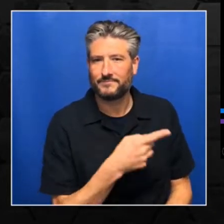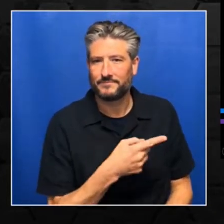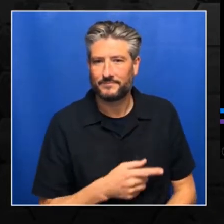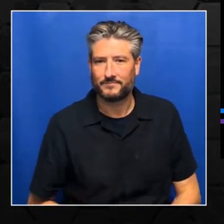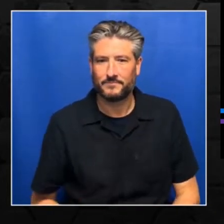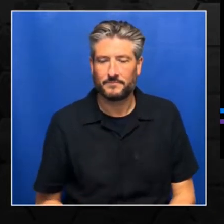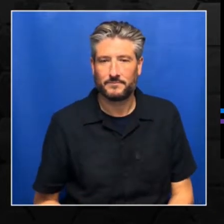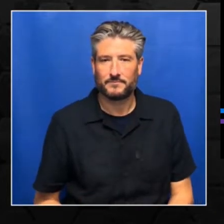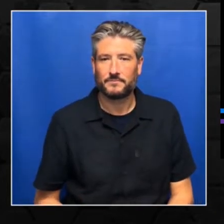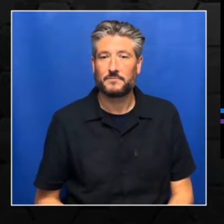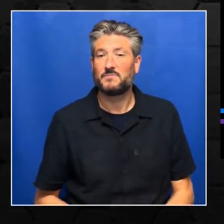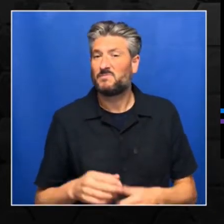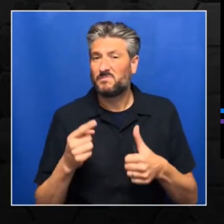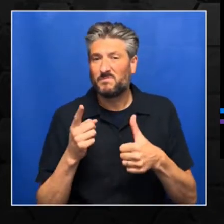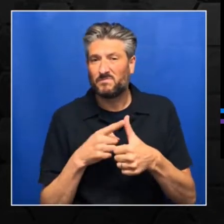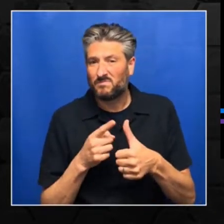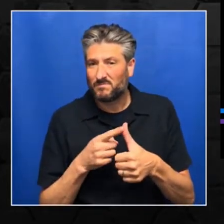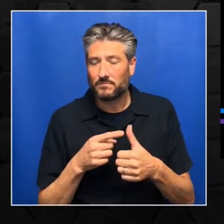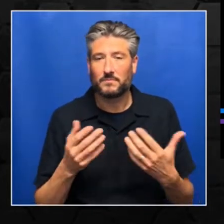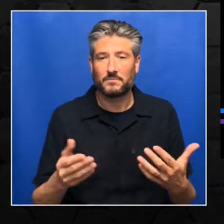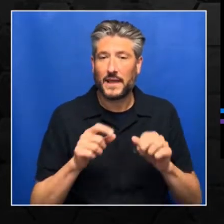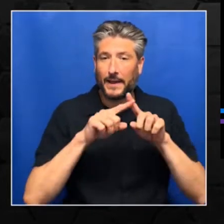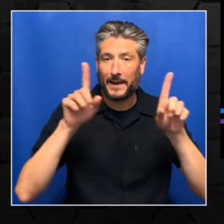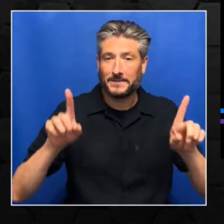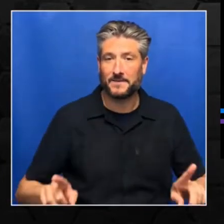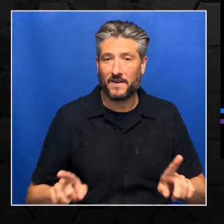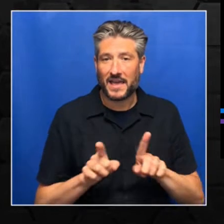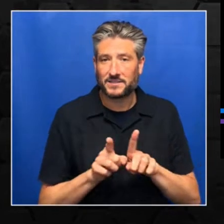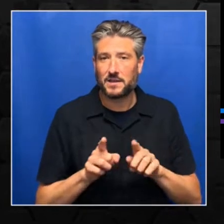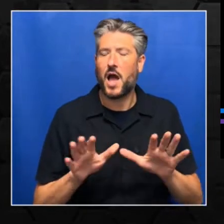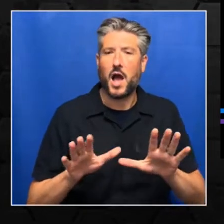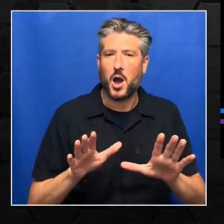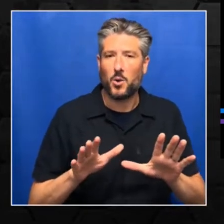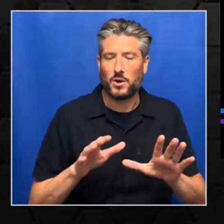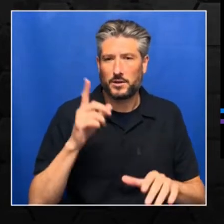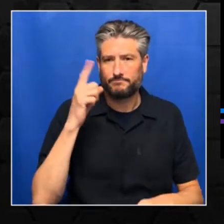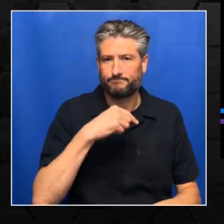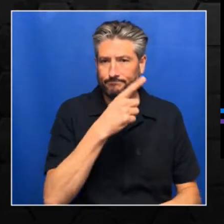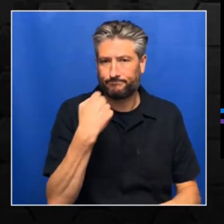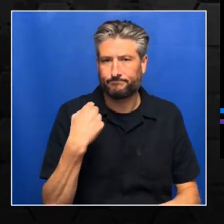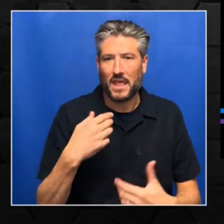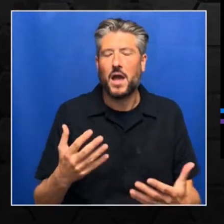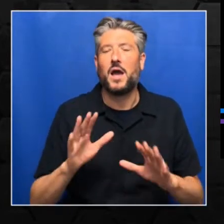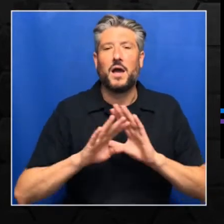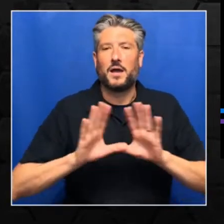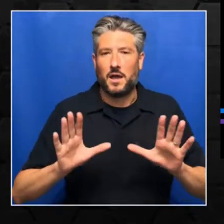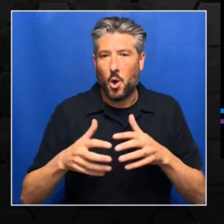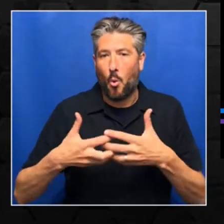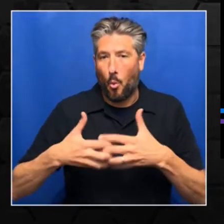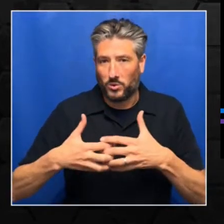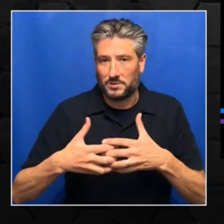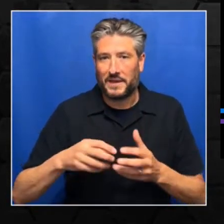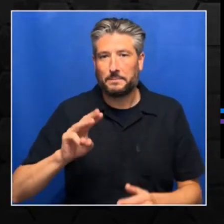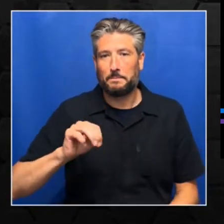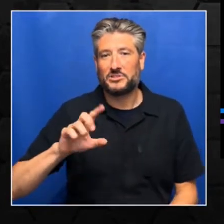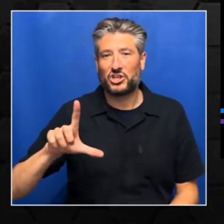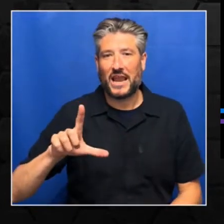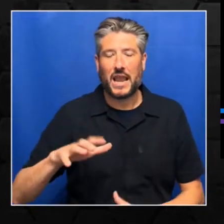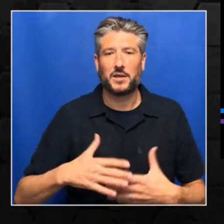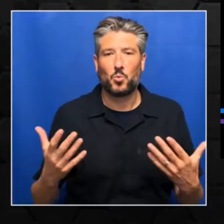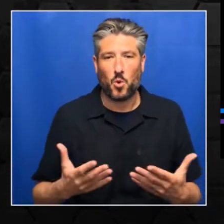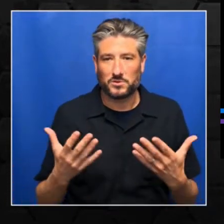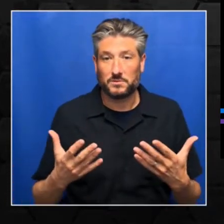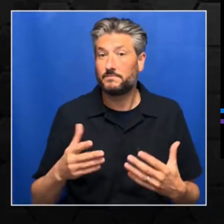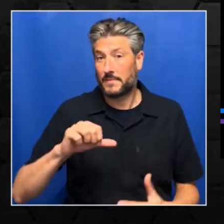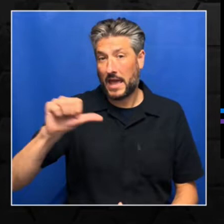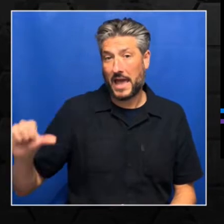drop interface. Sorry, I'm mistaken. Automated machine learning is a place on Azure where you just